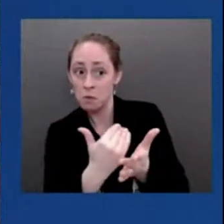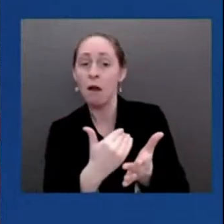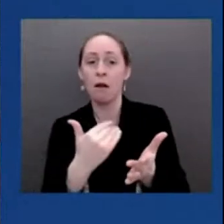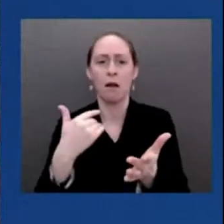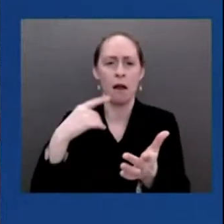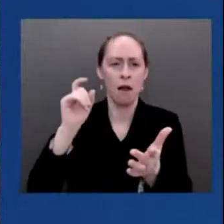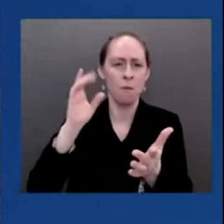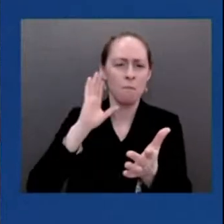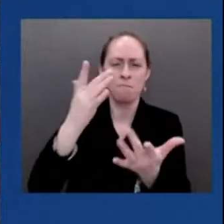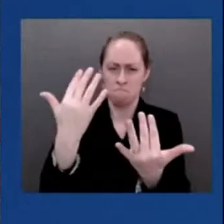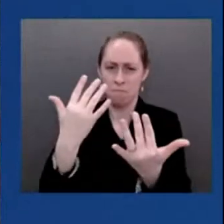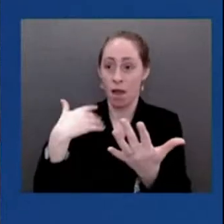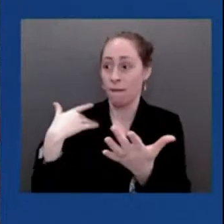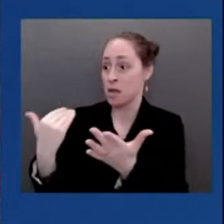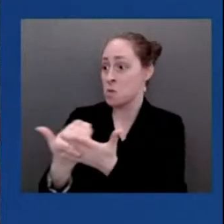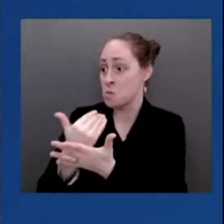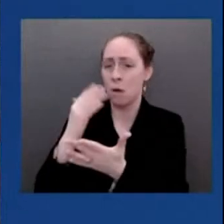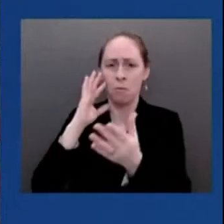News.